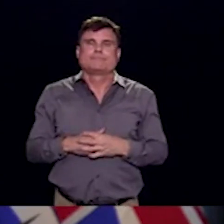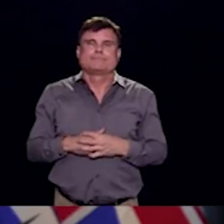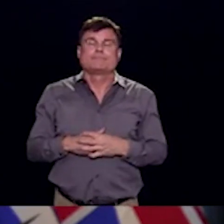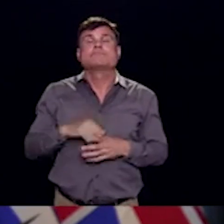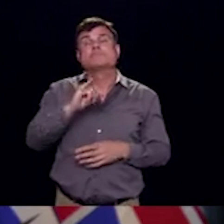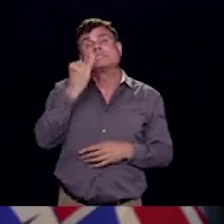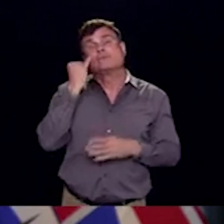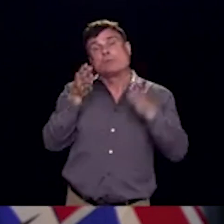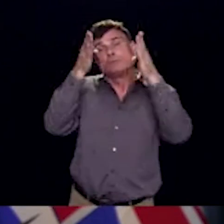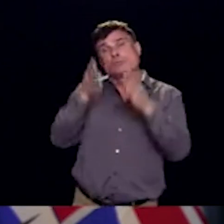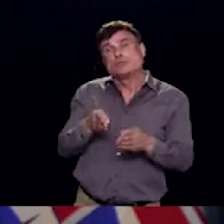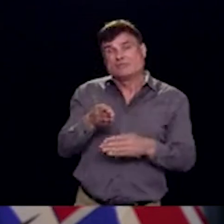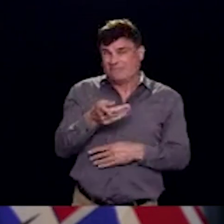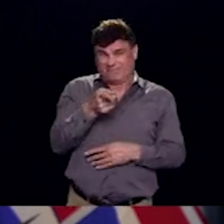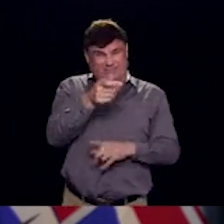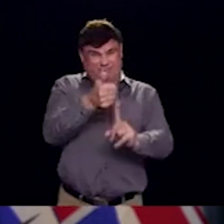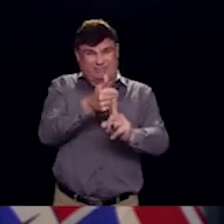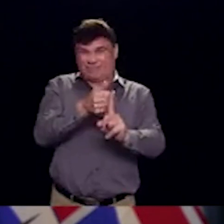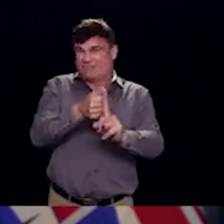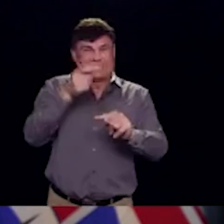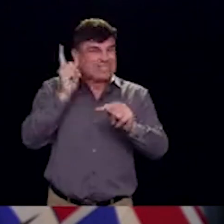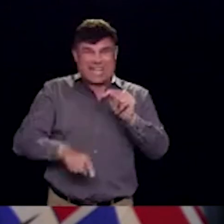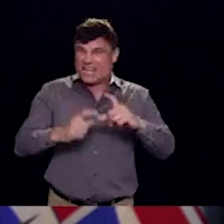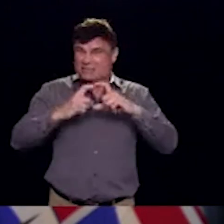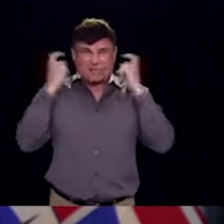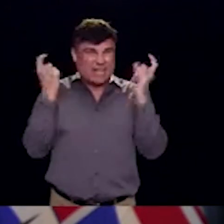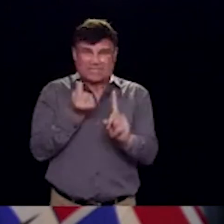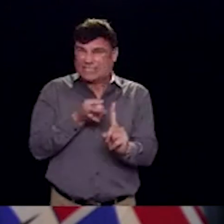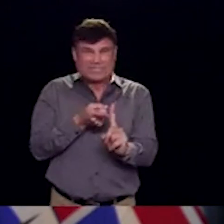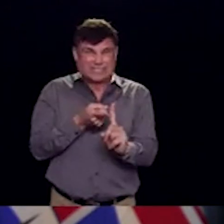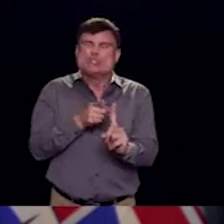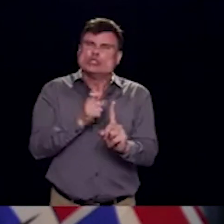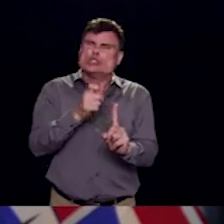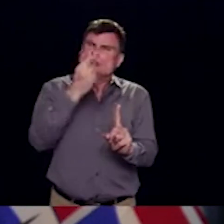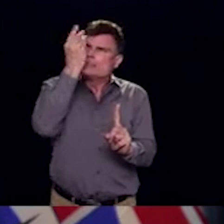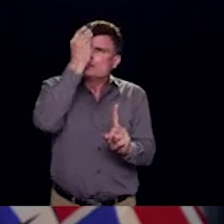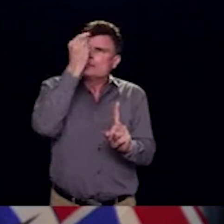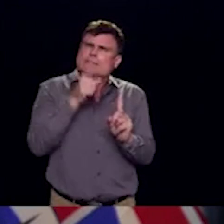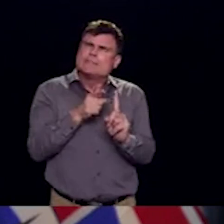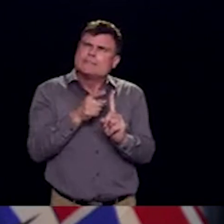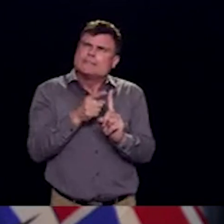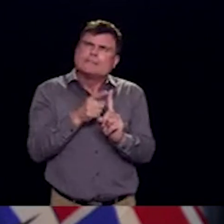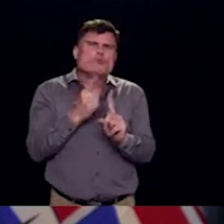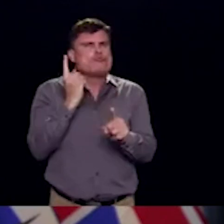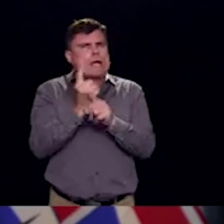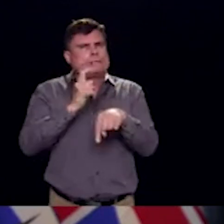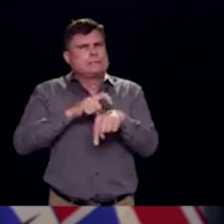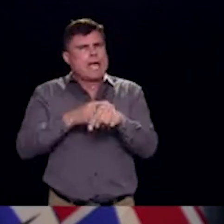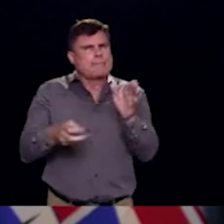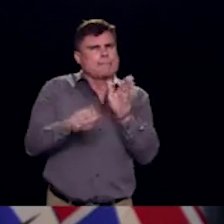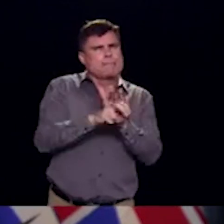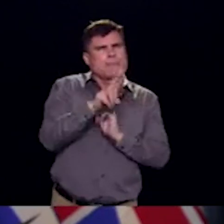in particular, you should look at taking off-peak times or using alternative methods. So we need to find that balance. Right now,